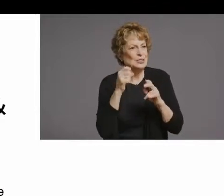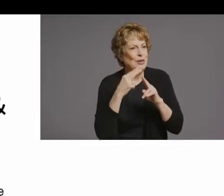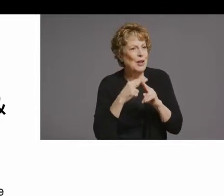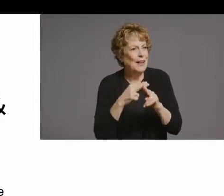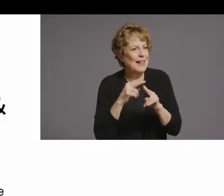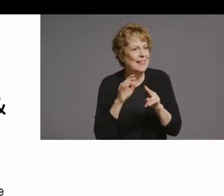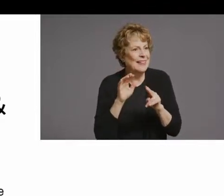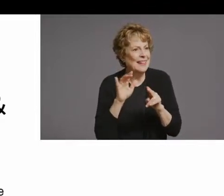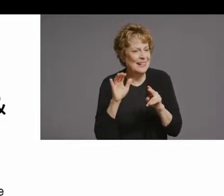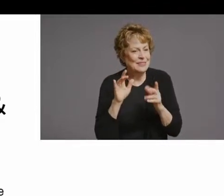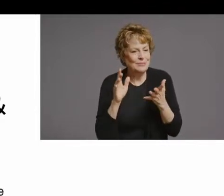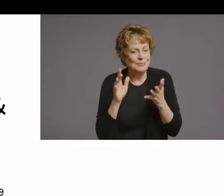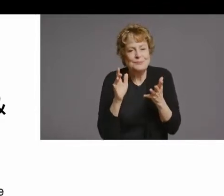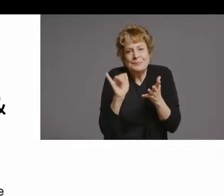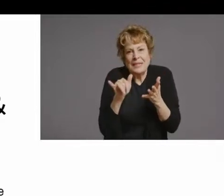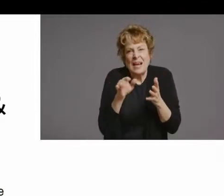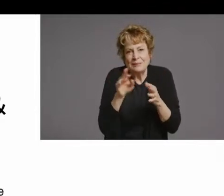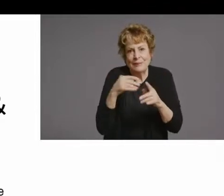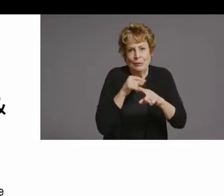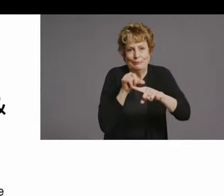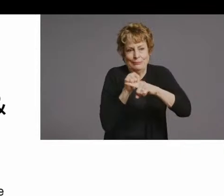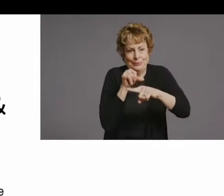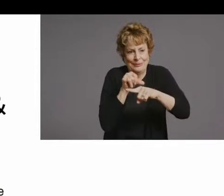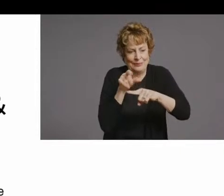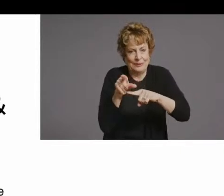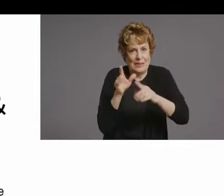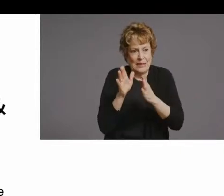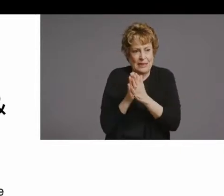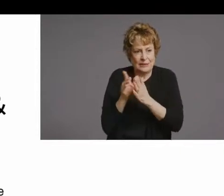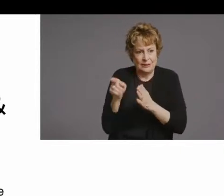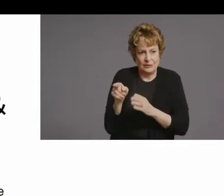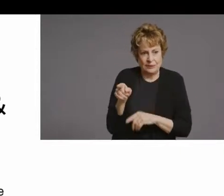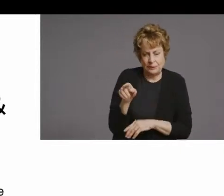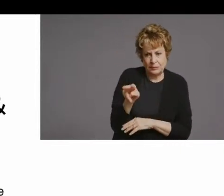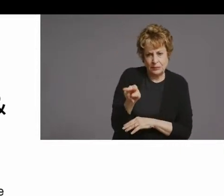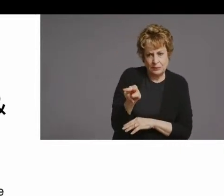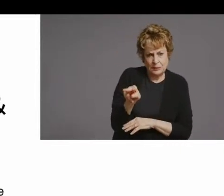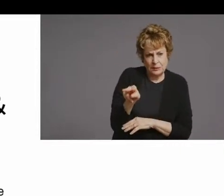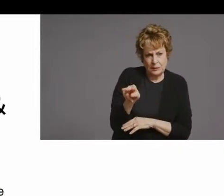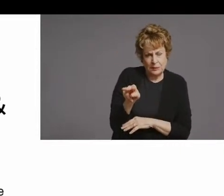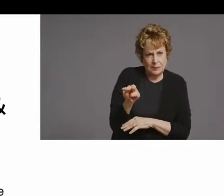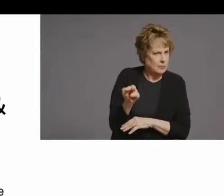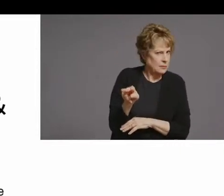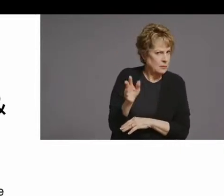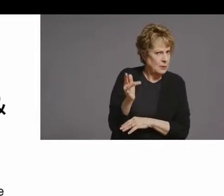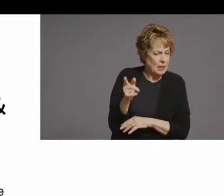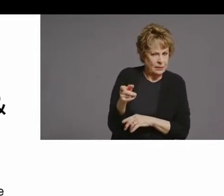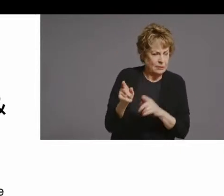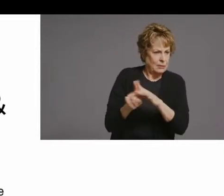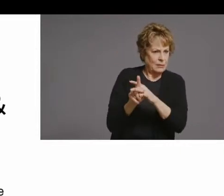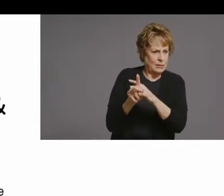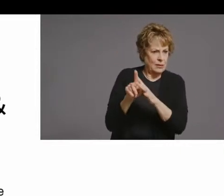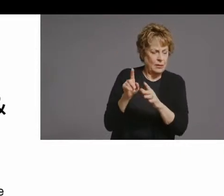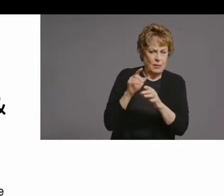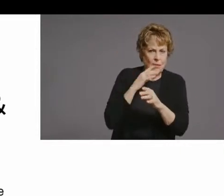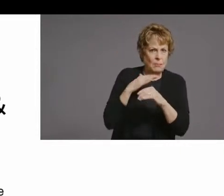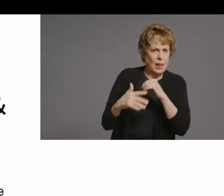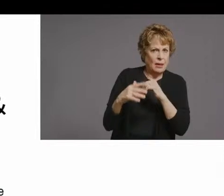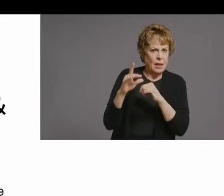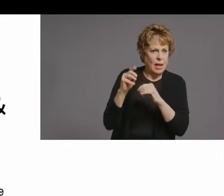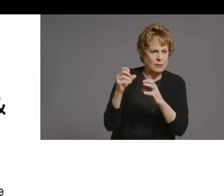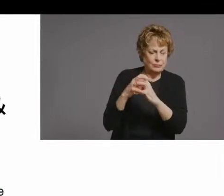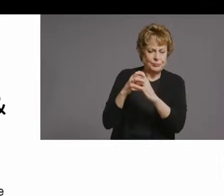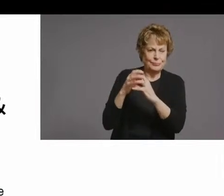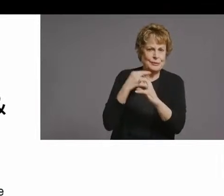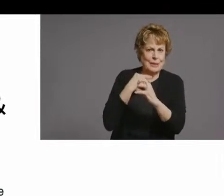asking providers to do is to keep a low suspicion if they suspect a blood clot consistent with a